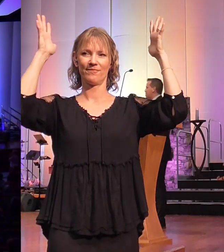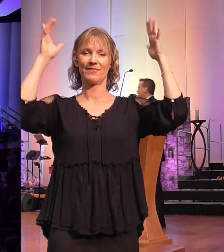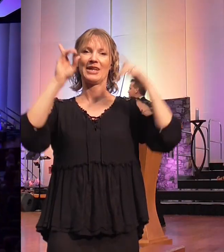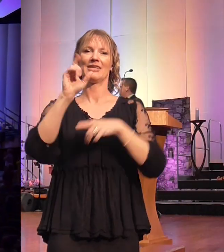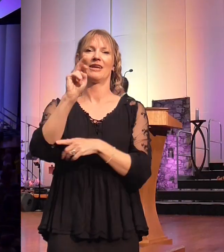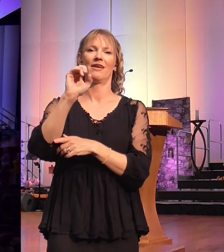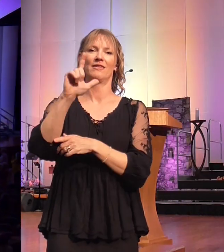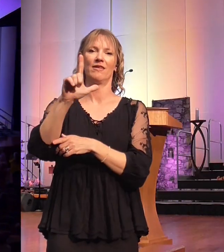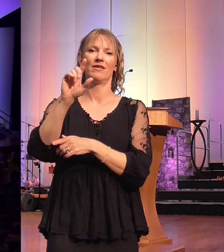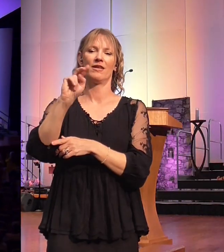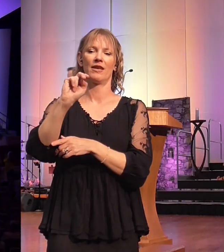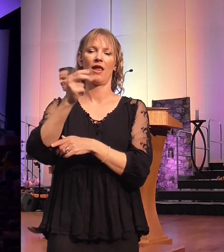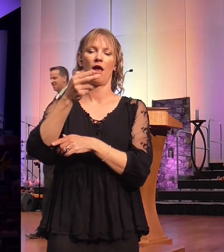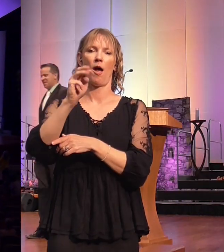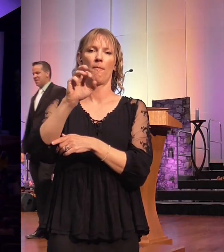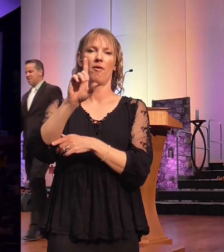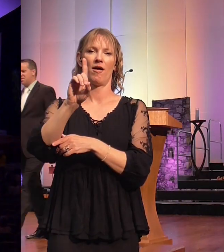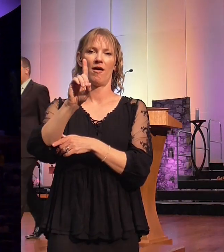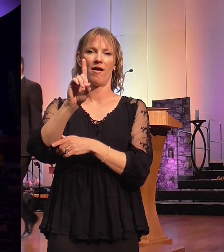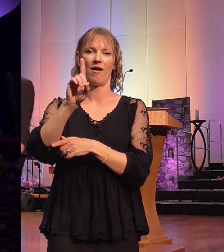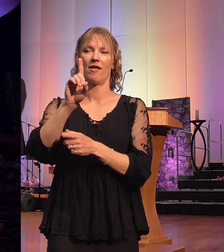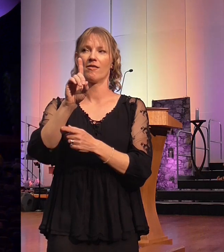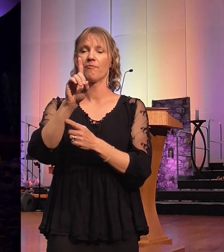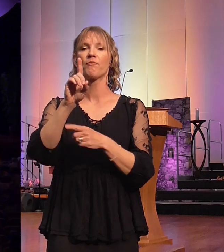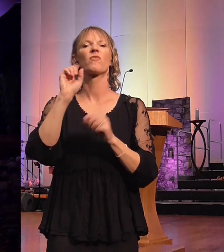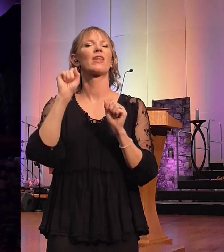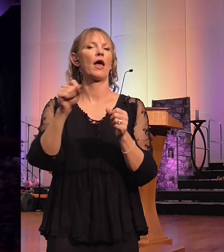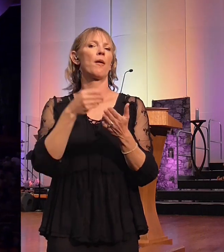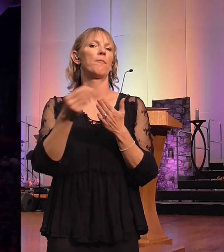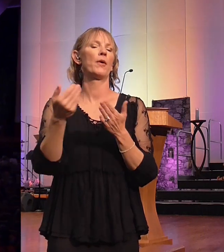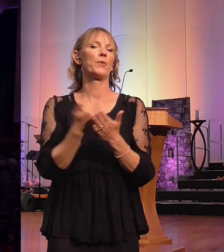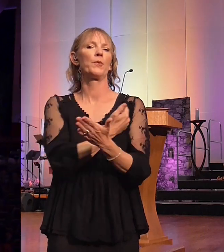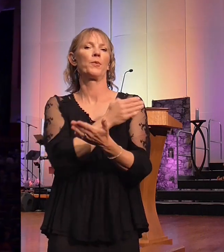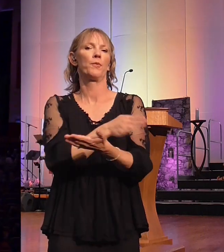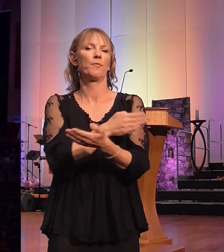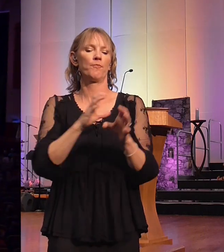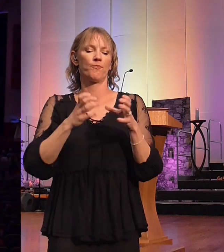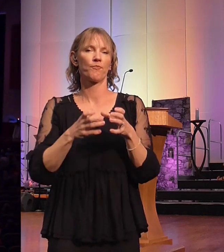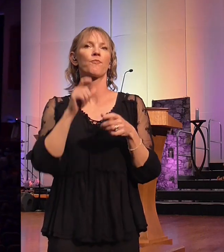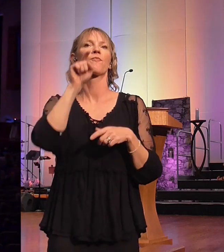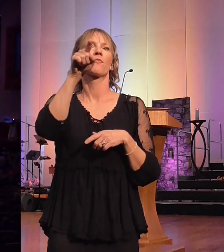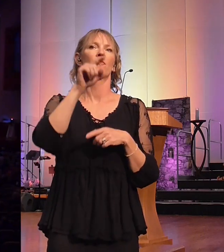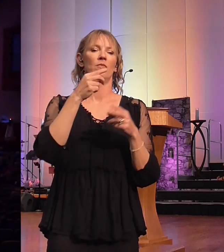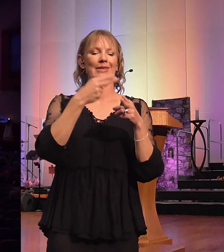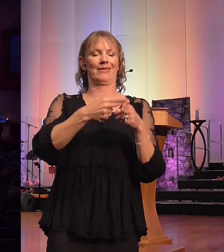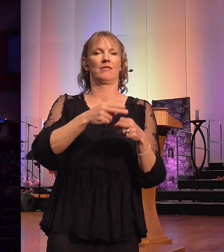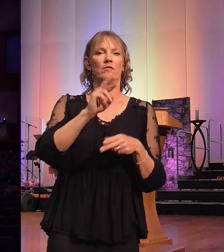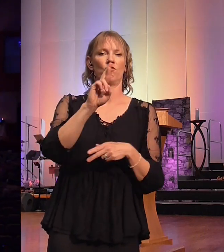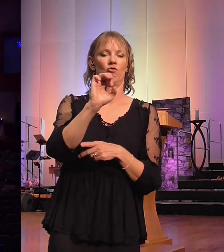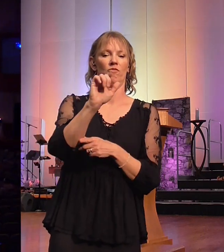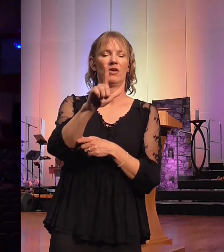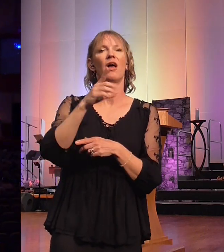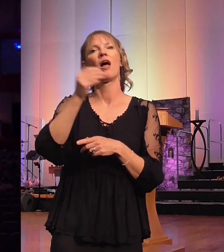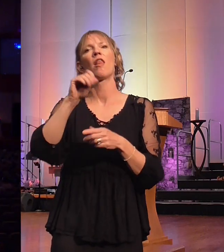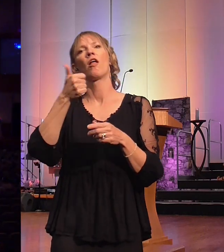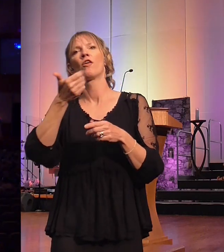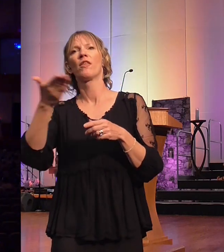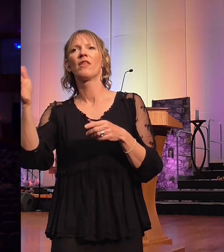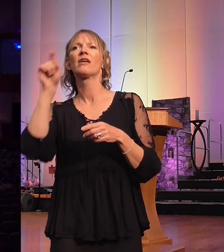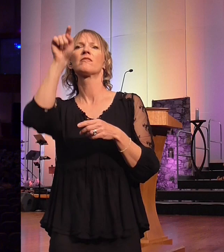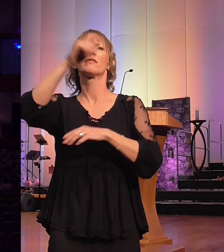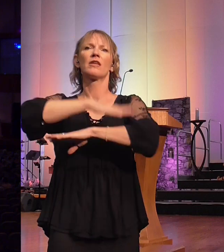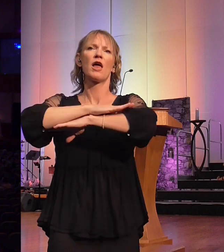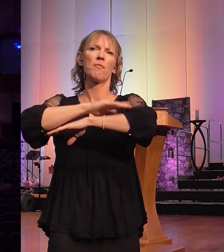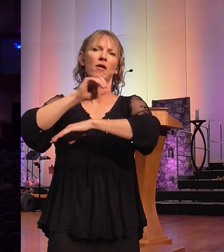Daniel Nahmod. You can get his new album, Real, and lots of other merchandise at his table in the lobby